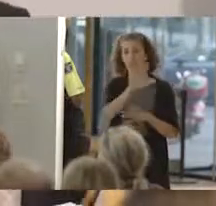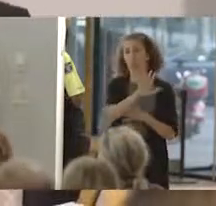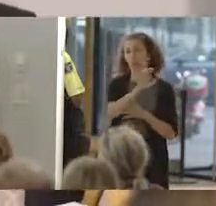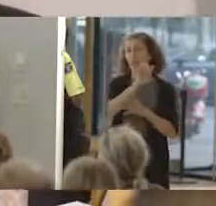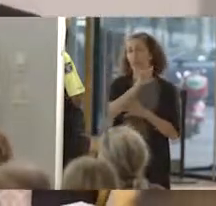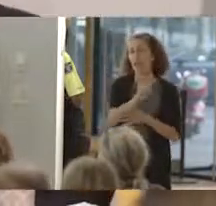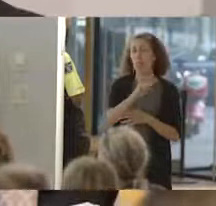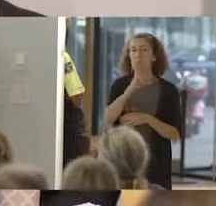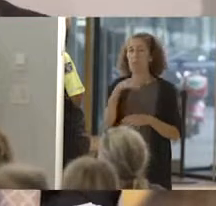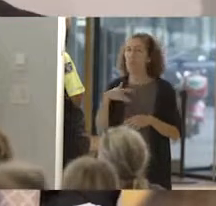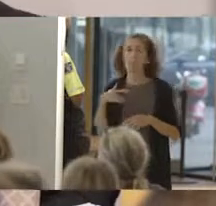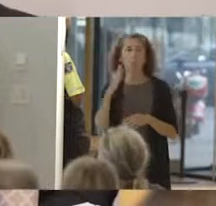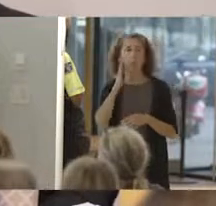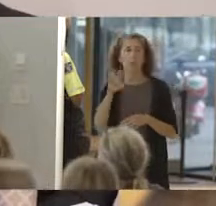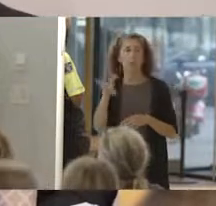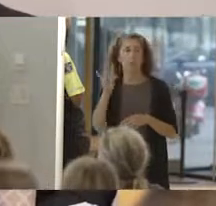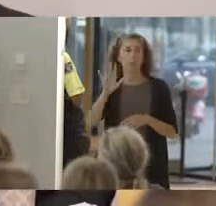is anything that anybody wants to see.